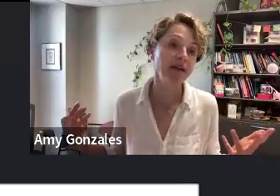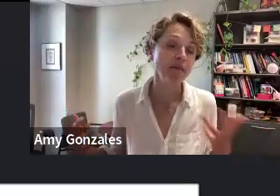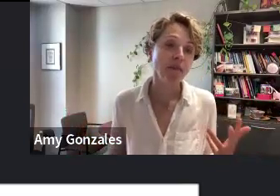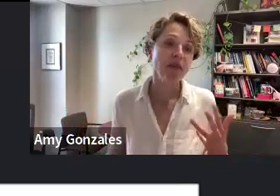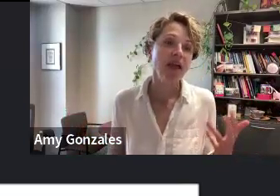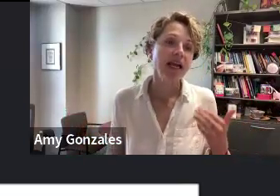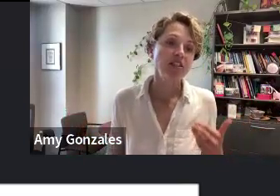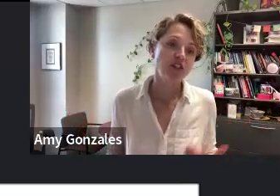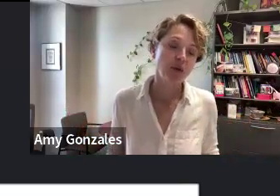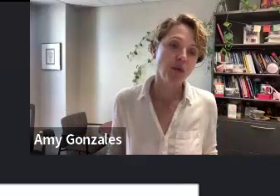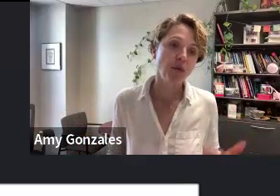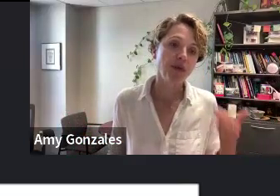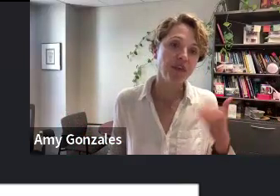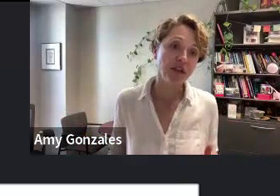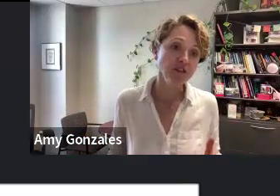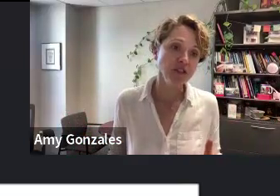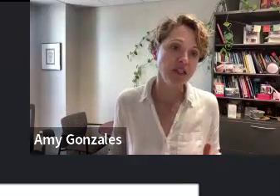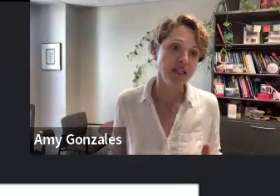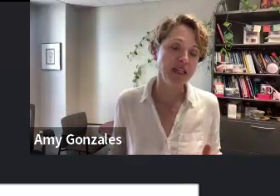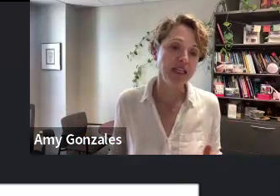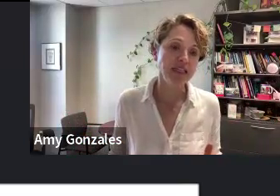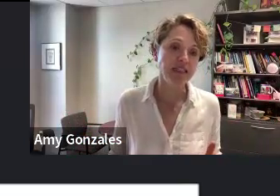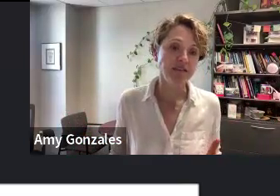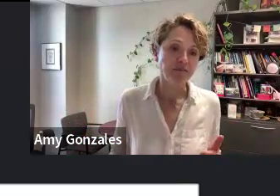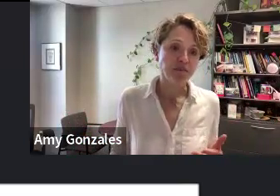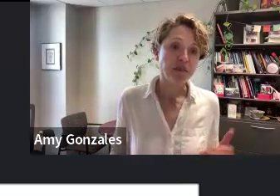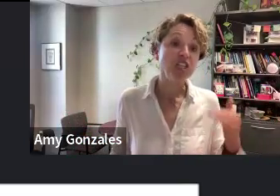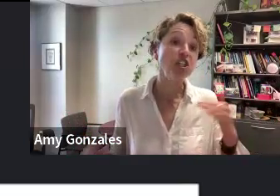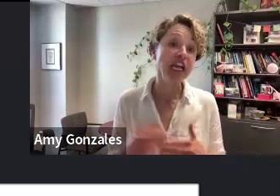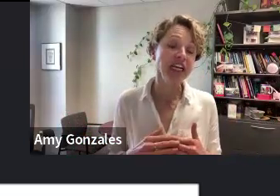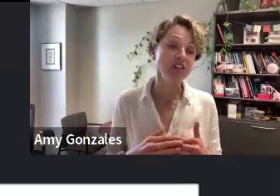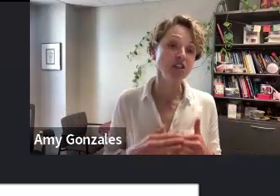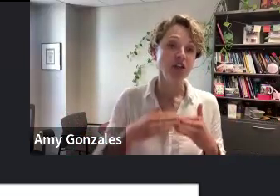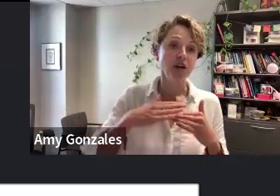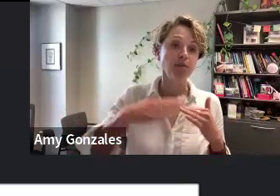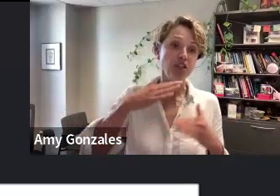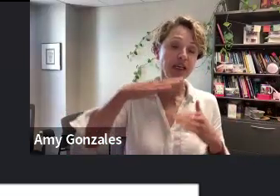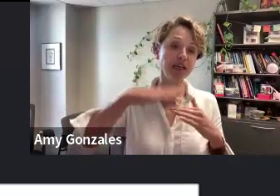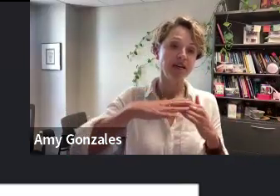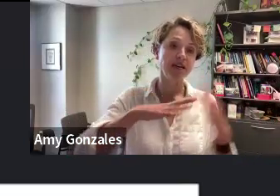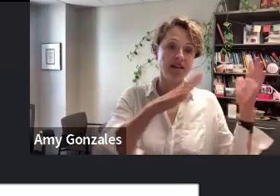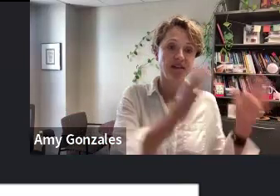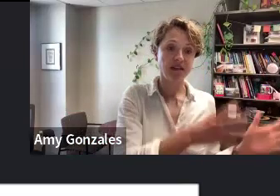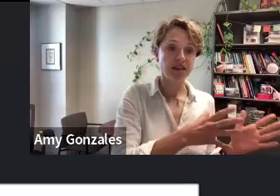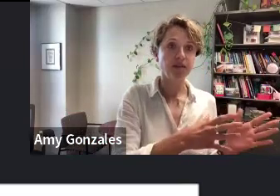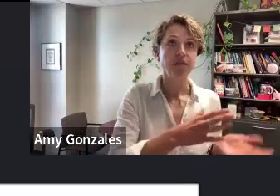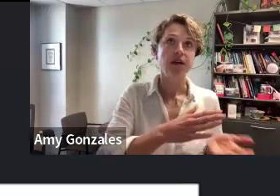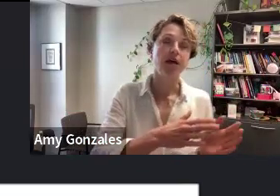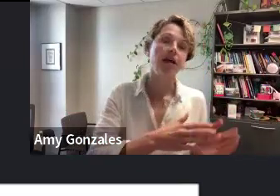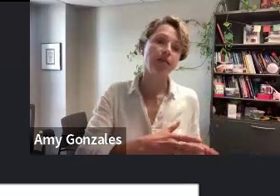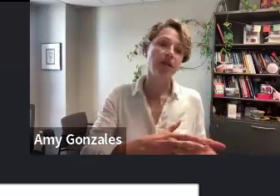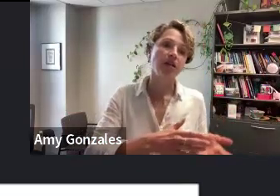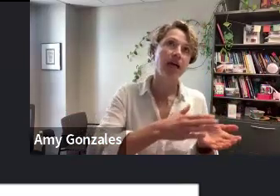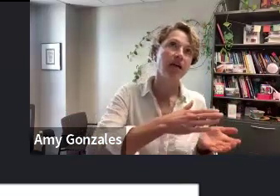people had. And so what you're interested in is change between the